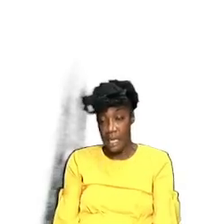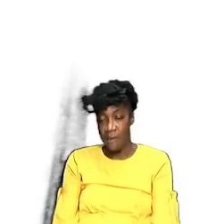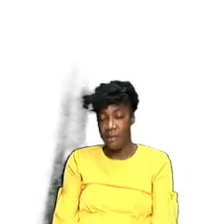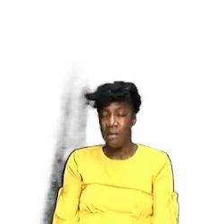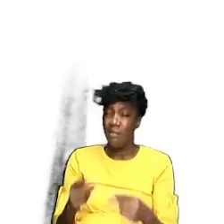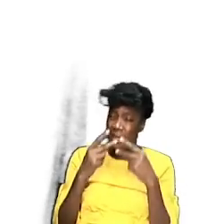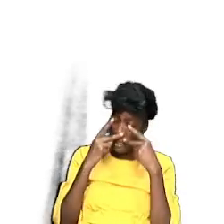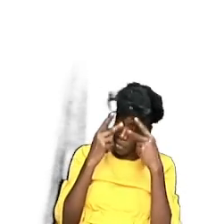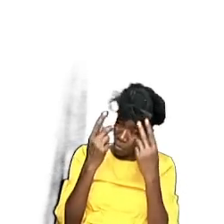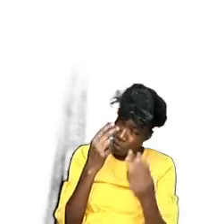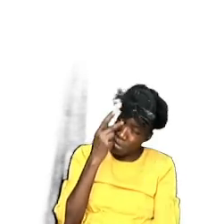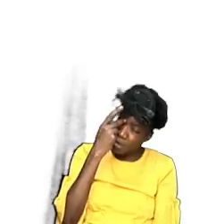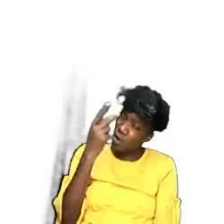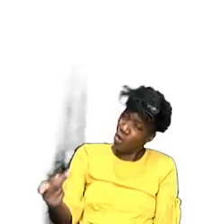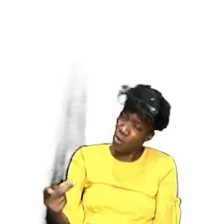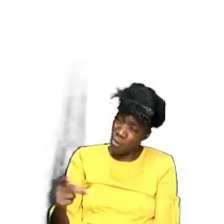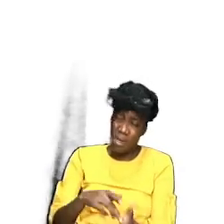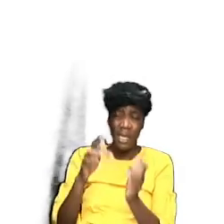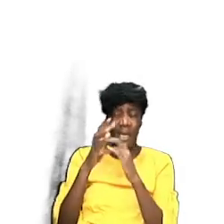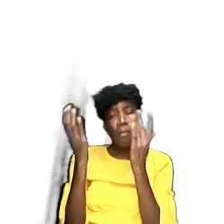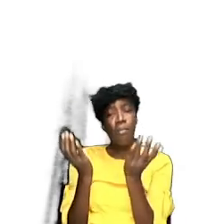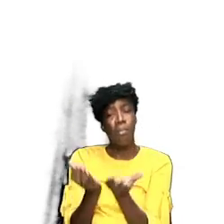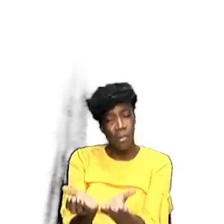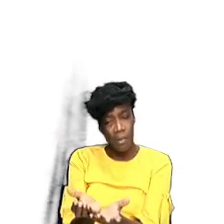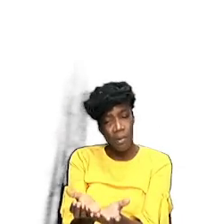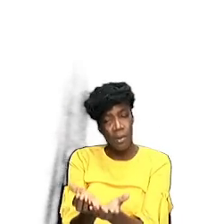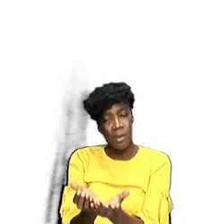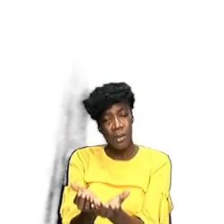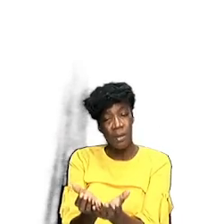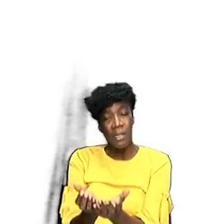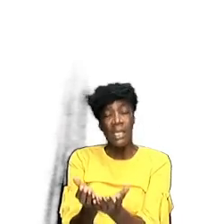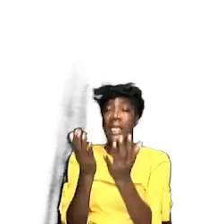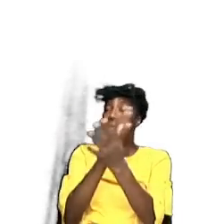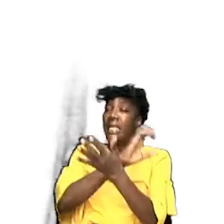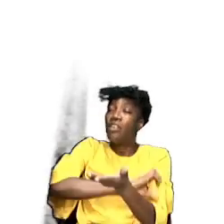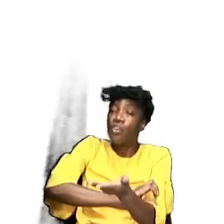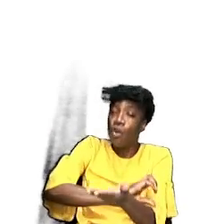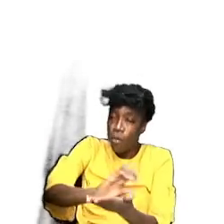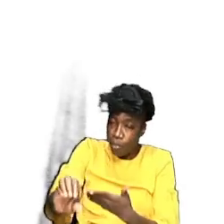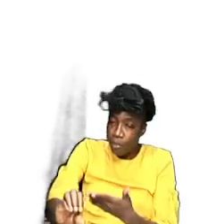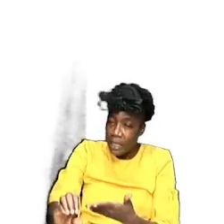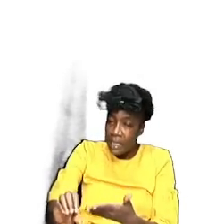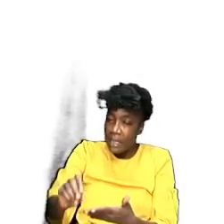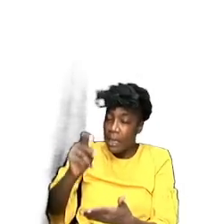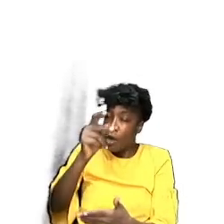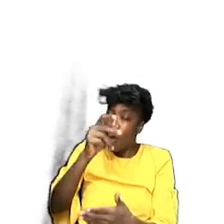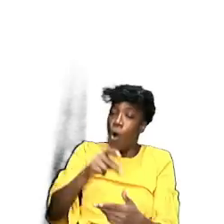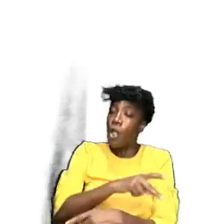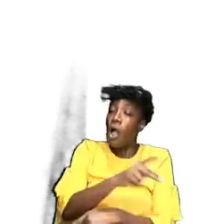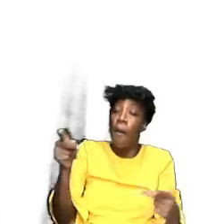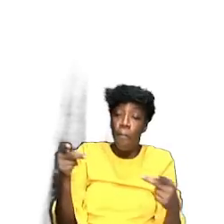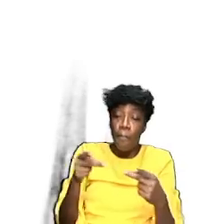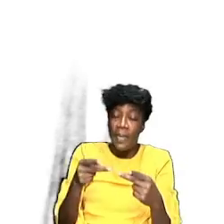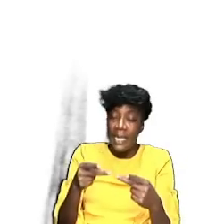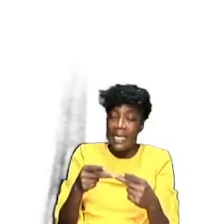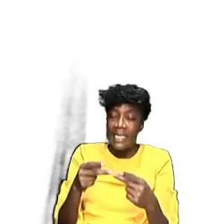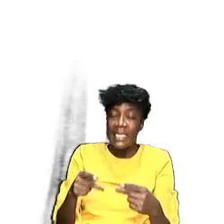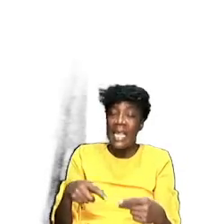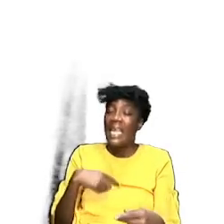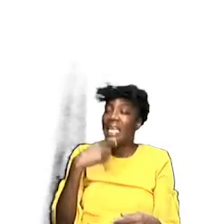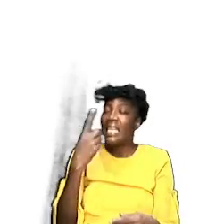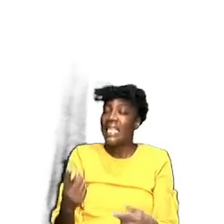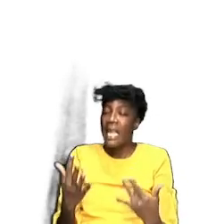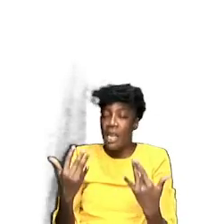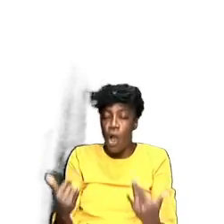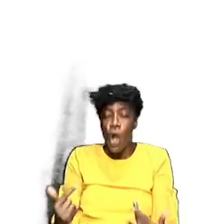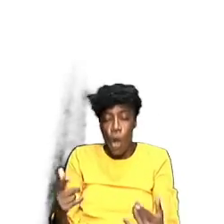at the book in its whole sumness, amen, apart from how we are positioned in Christ, it tells us how we must live in